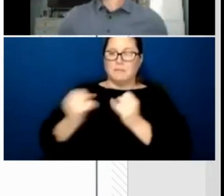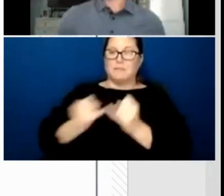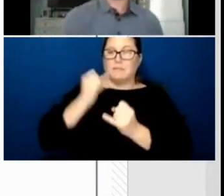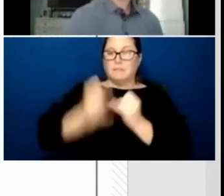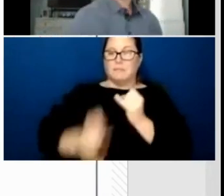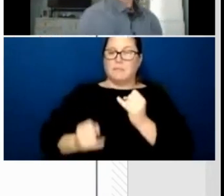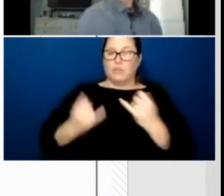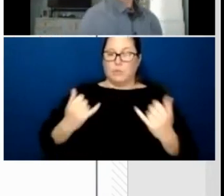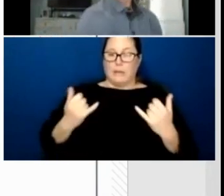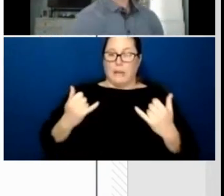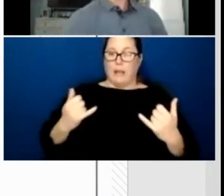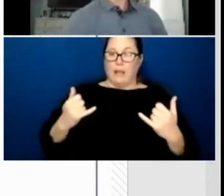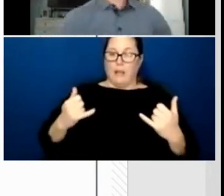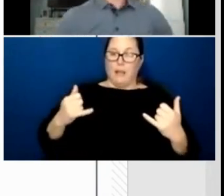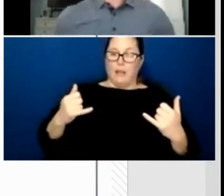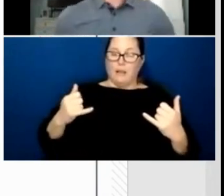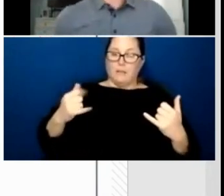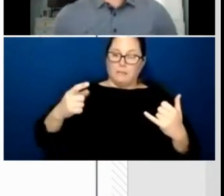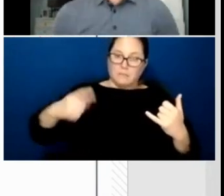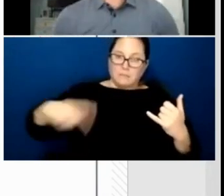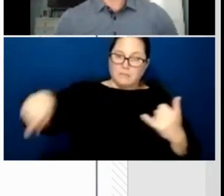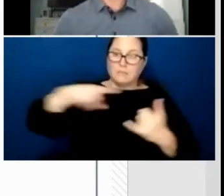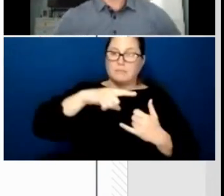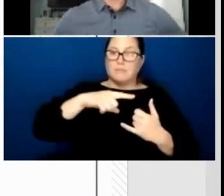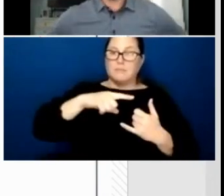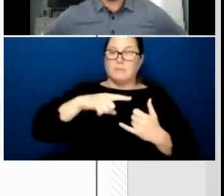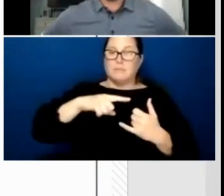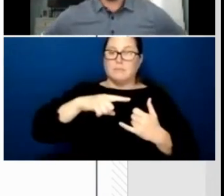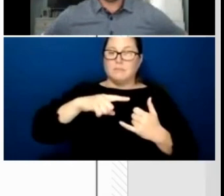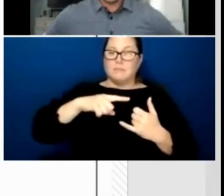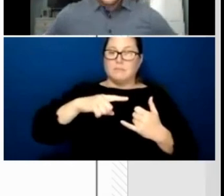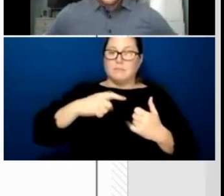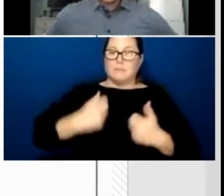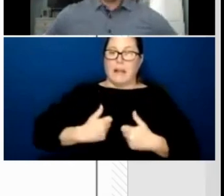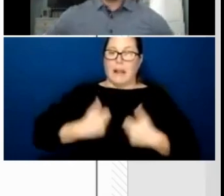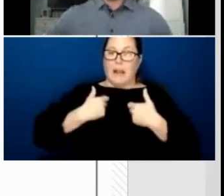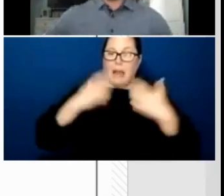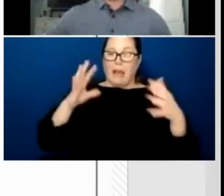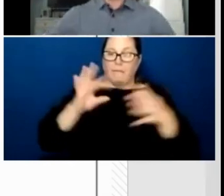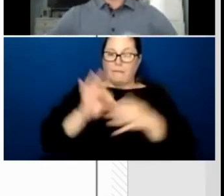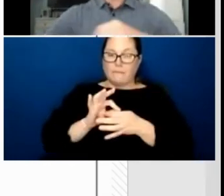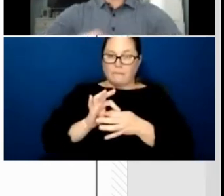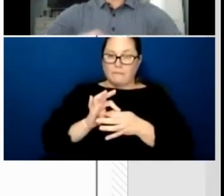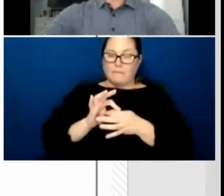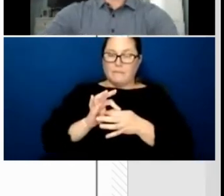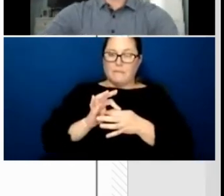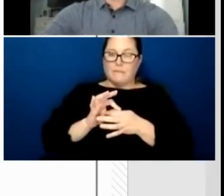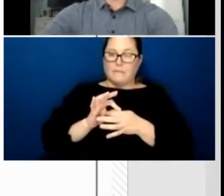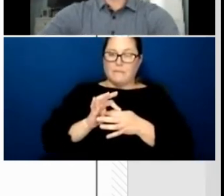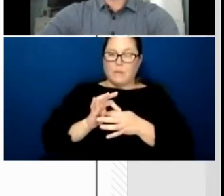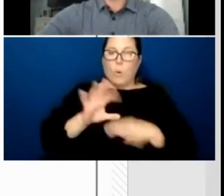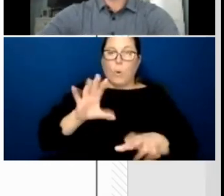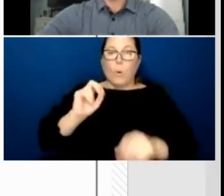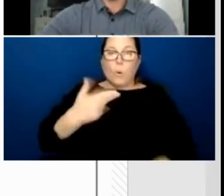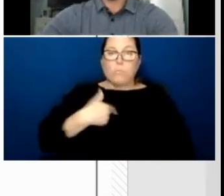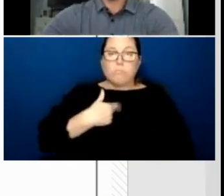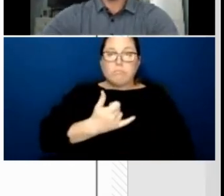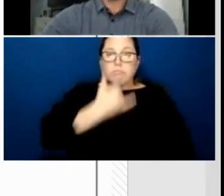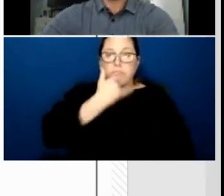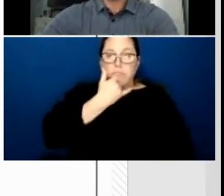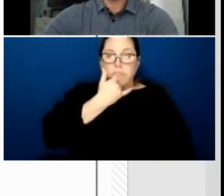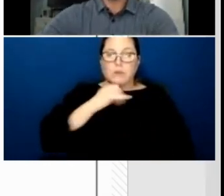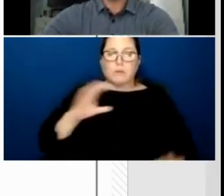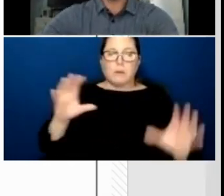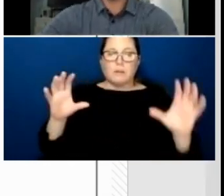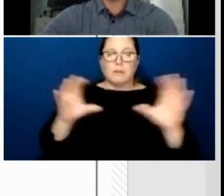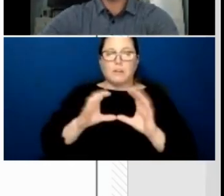today who's here with us live is going to receive, oops, sorry, that's the wrong certificate, you'll get the